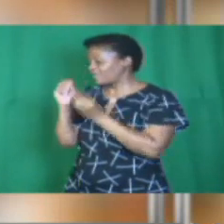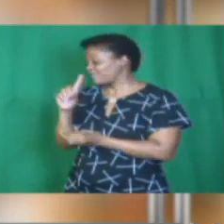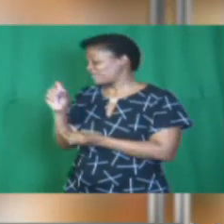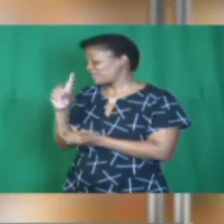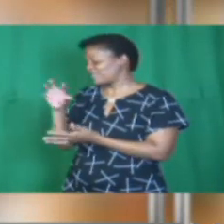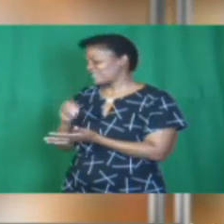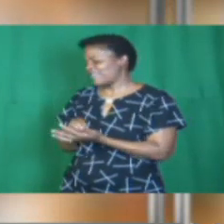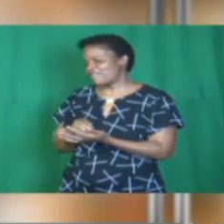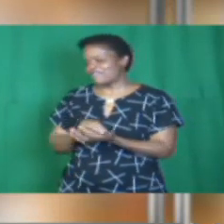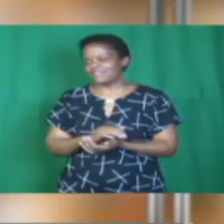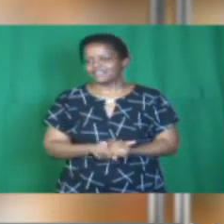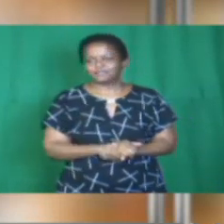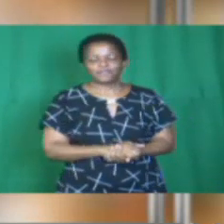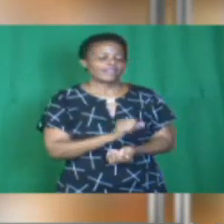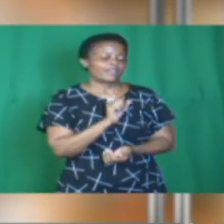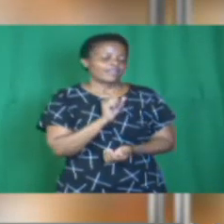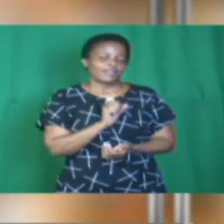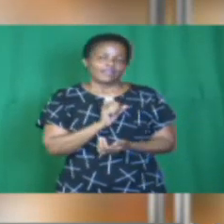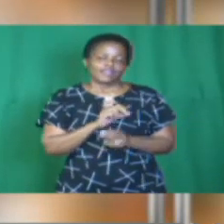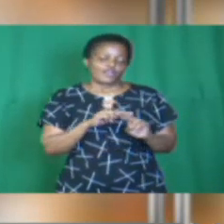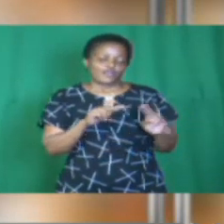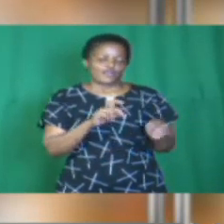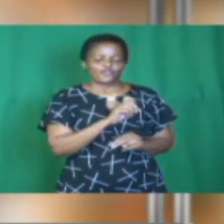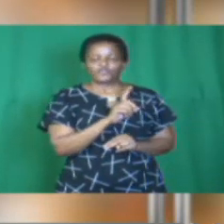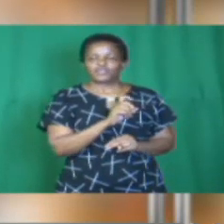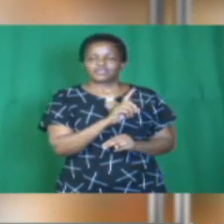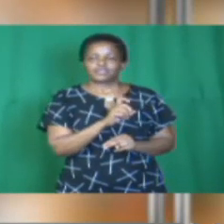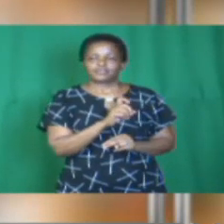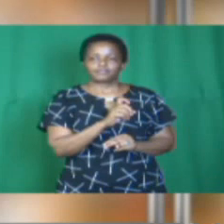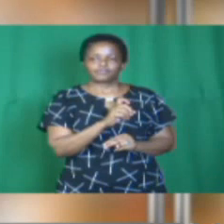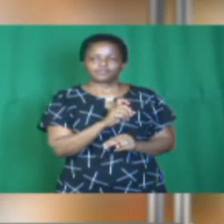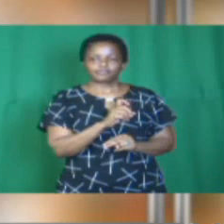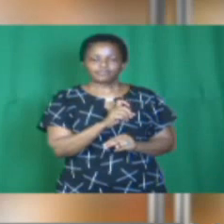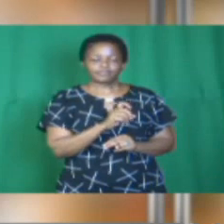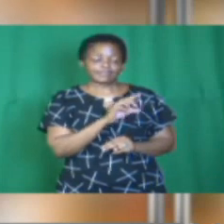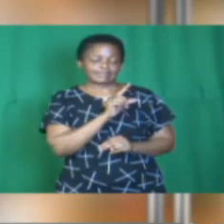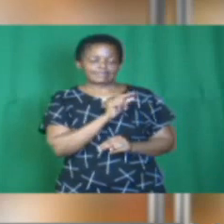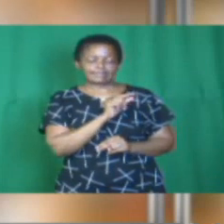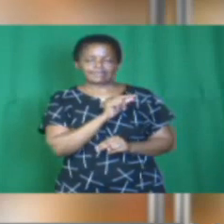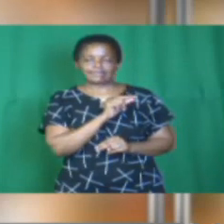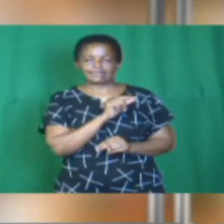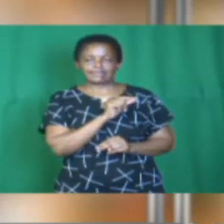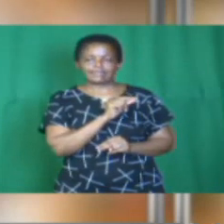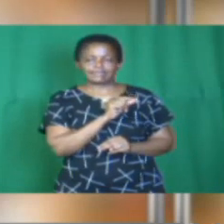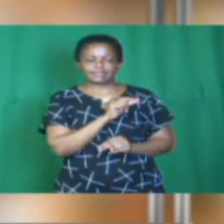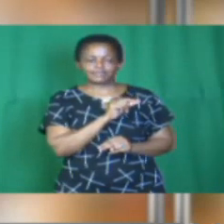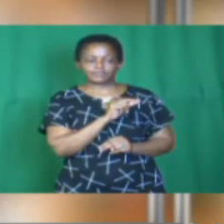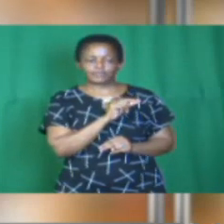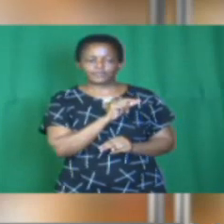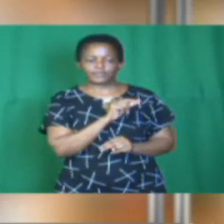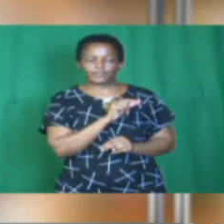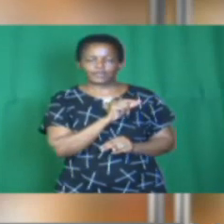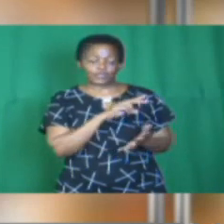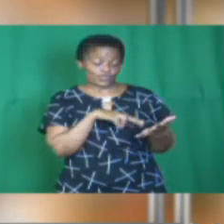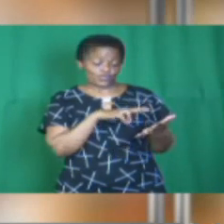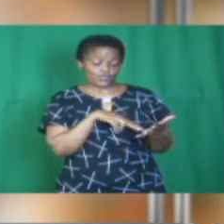Kwasi. Yes, no. I don't have a question. It's going to be very interesting, actually, to